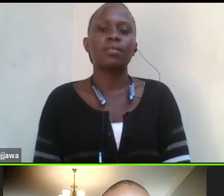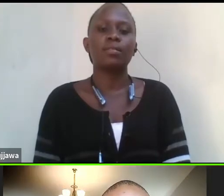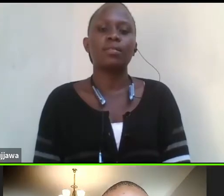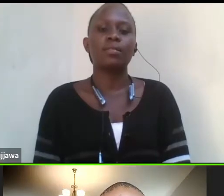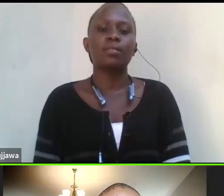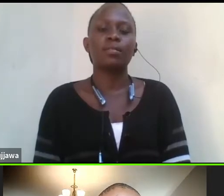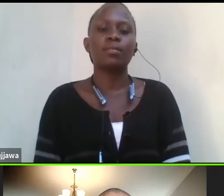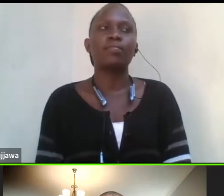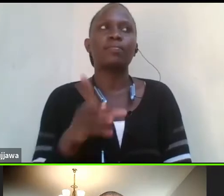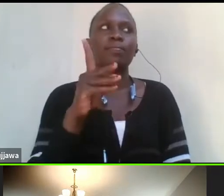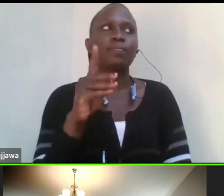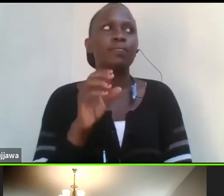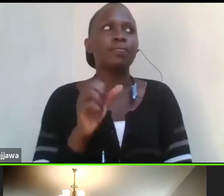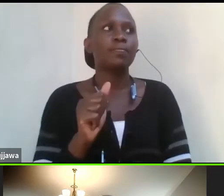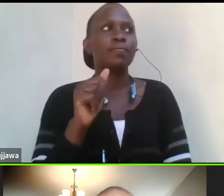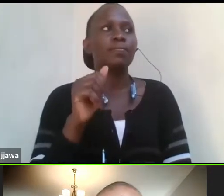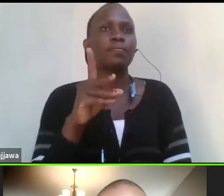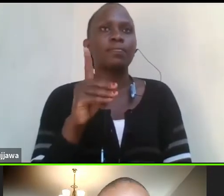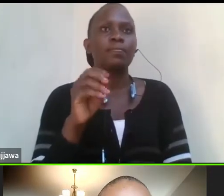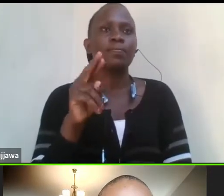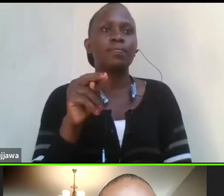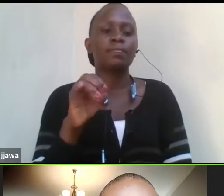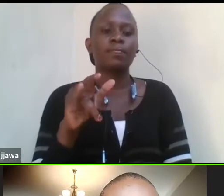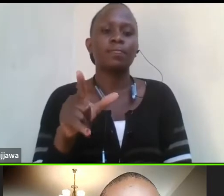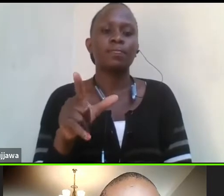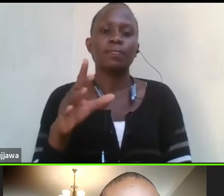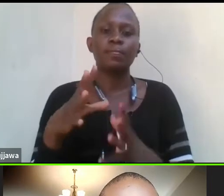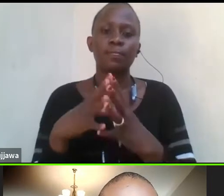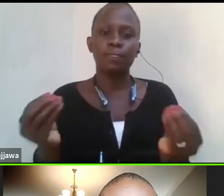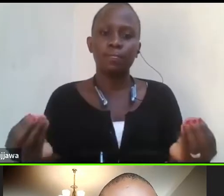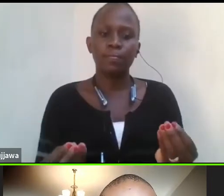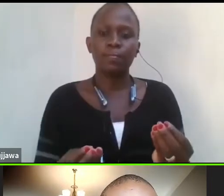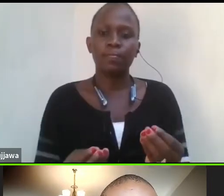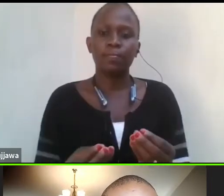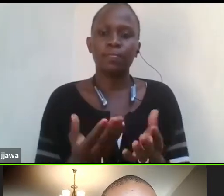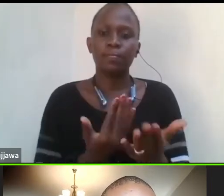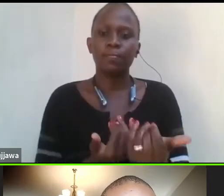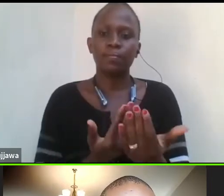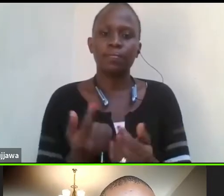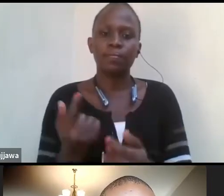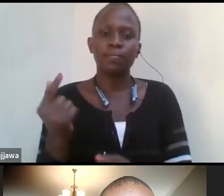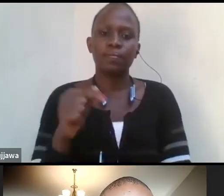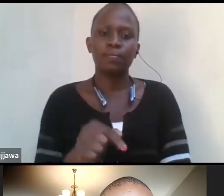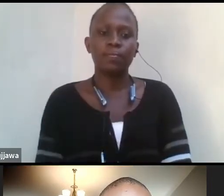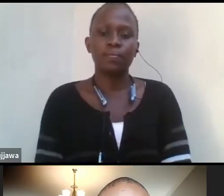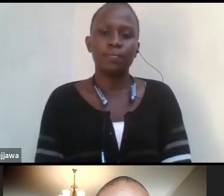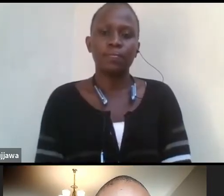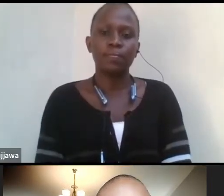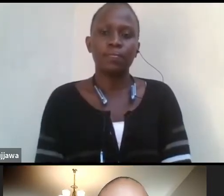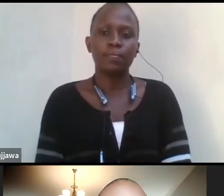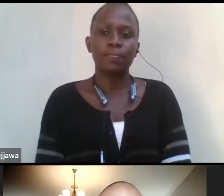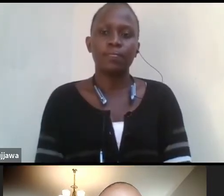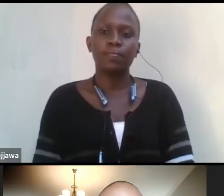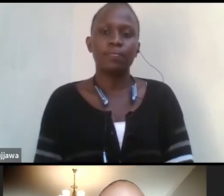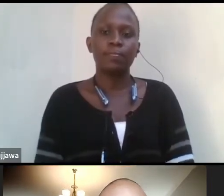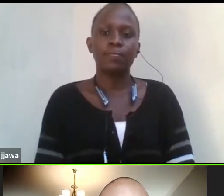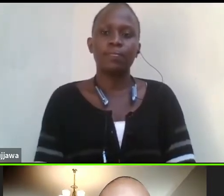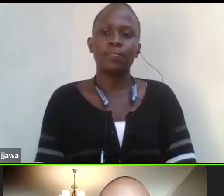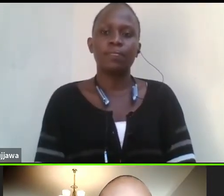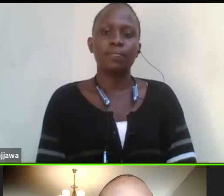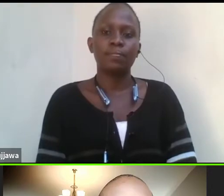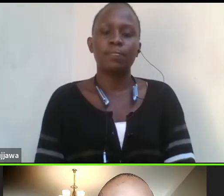Daniel, we seem to have lost you there for a moment. We'll wait for you to come back in a bit. There you are. Sorry, we